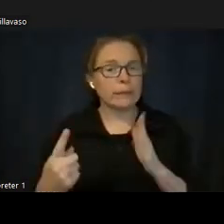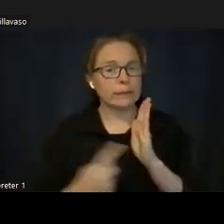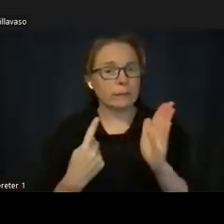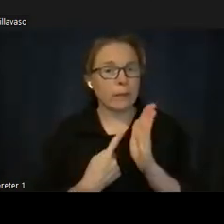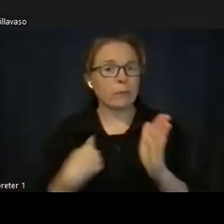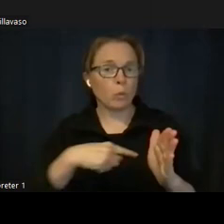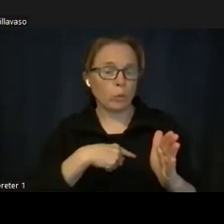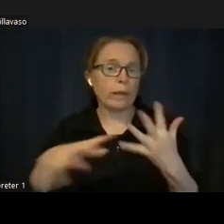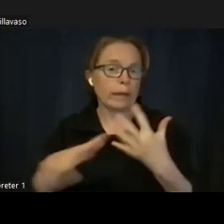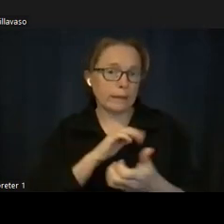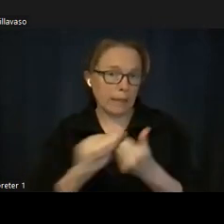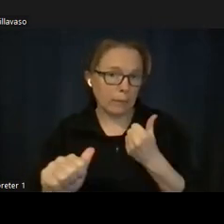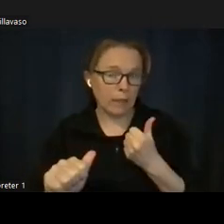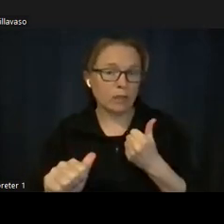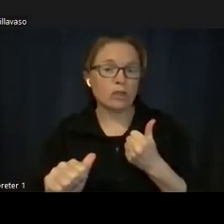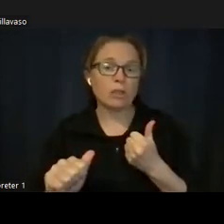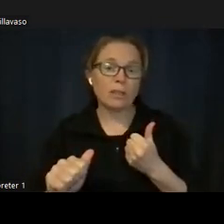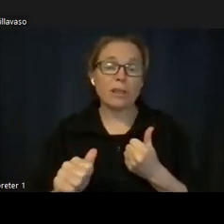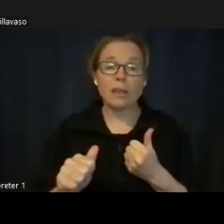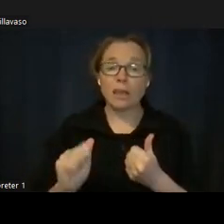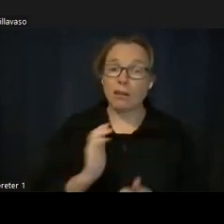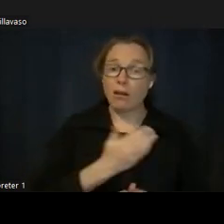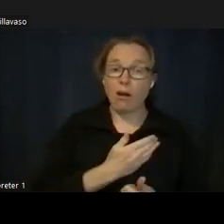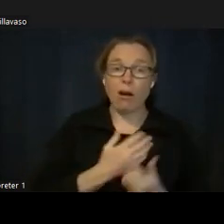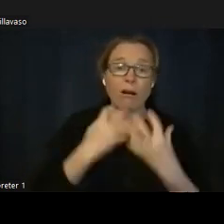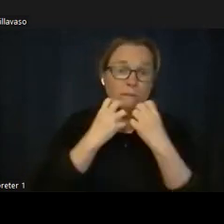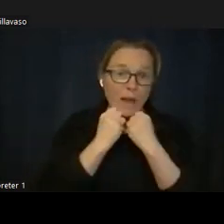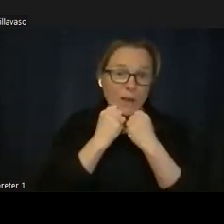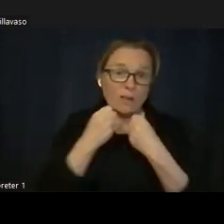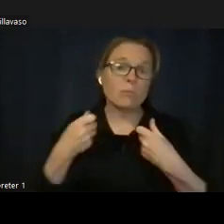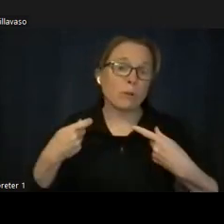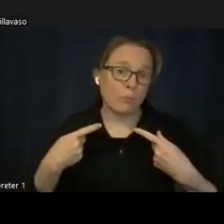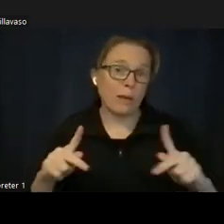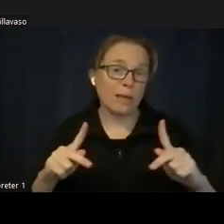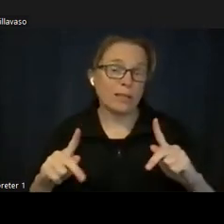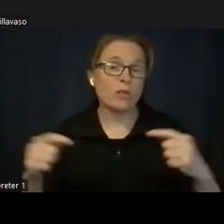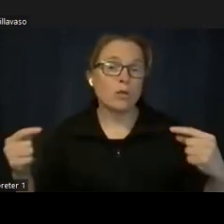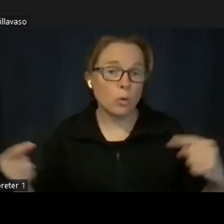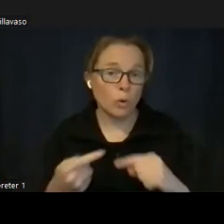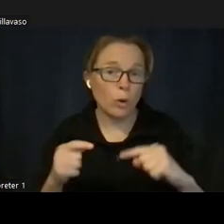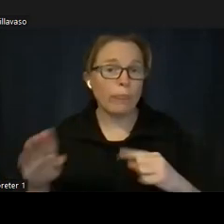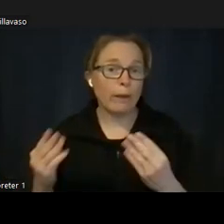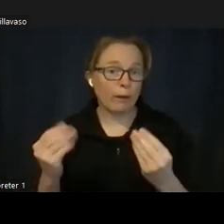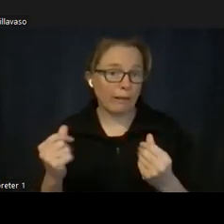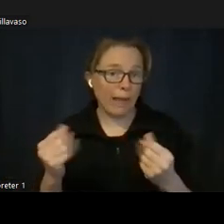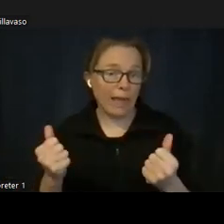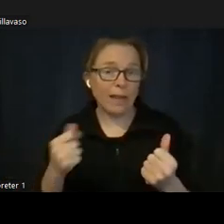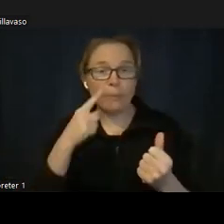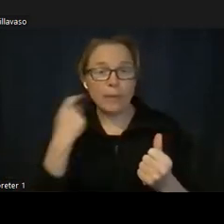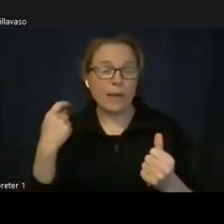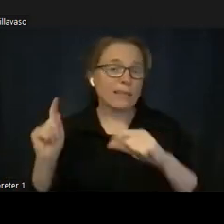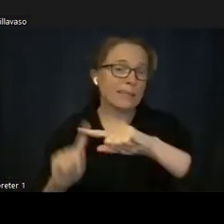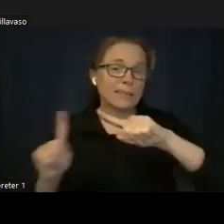social values that enabled the harm to the river, including systemic racism, classism, and other systems of oppression